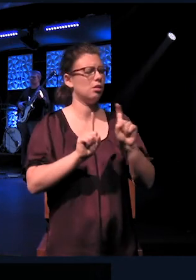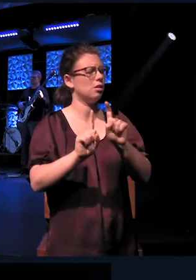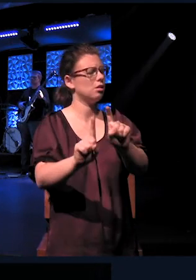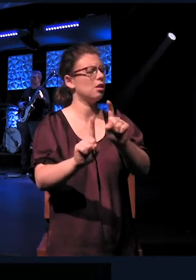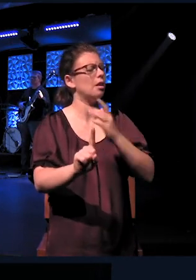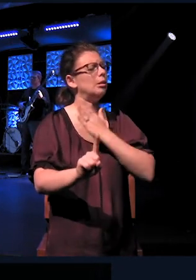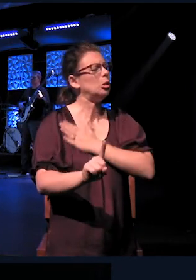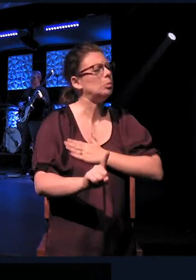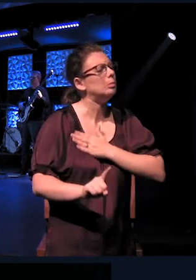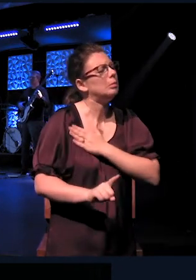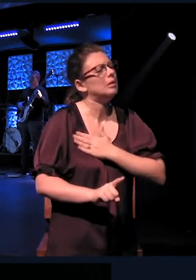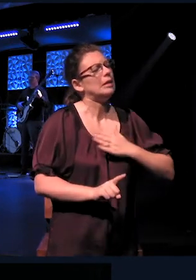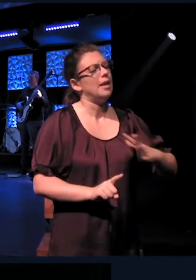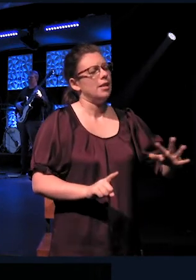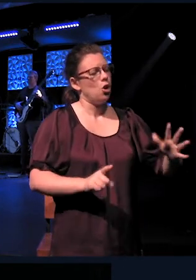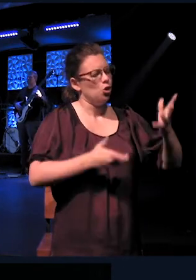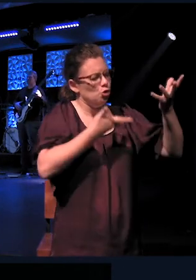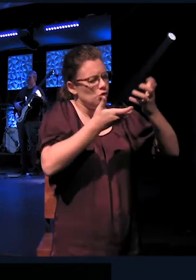and guide us.